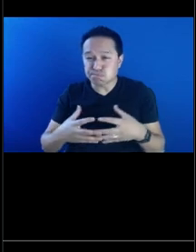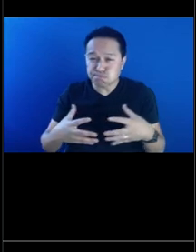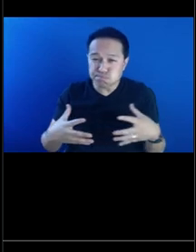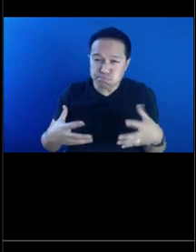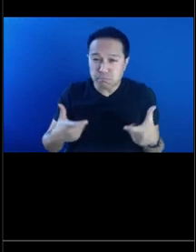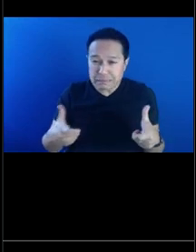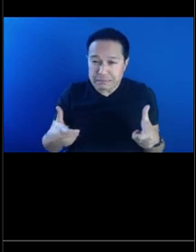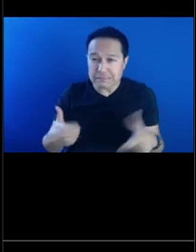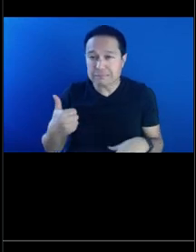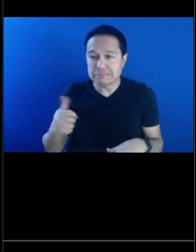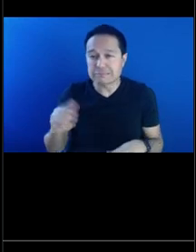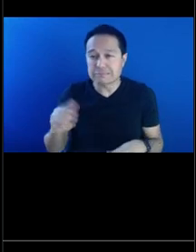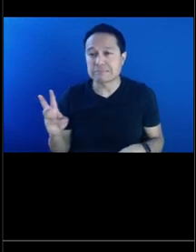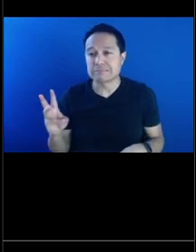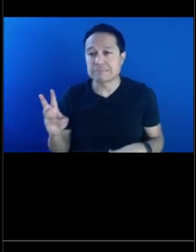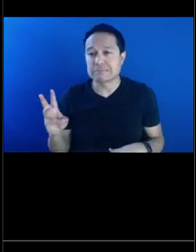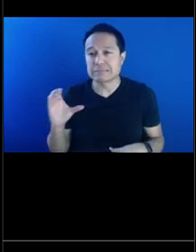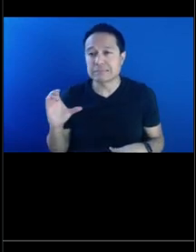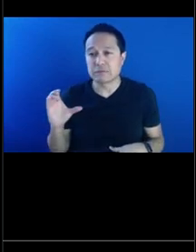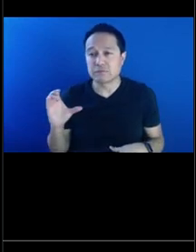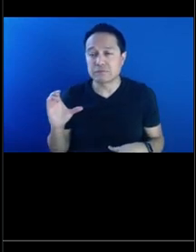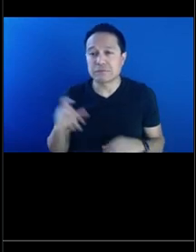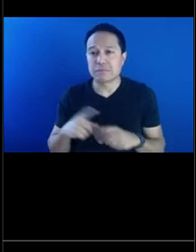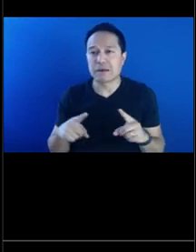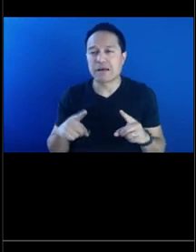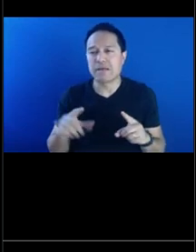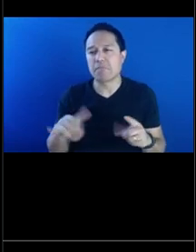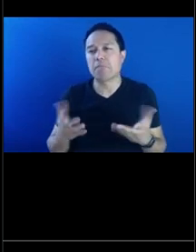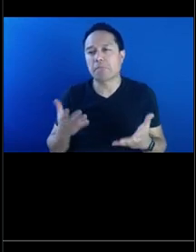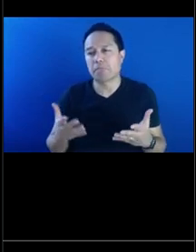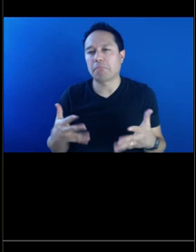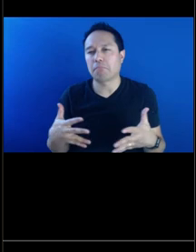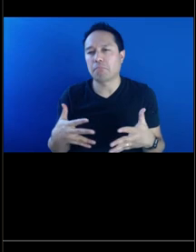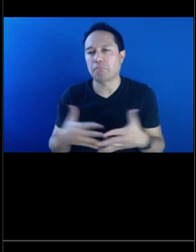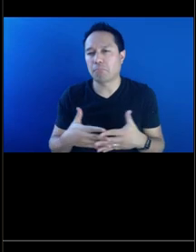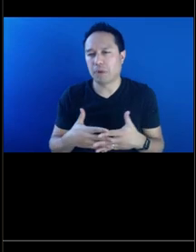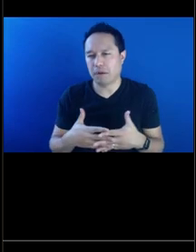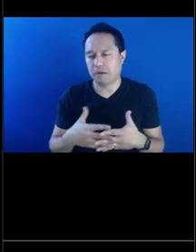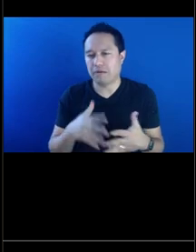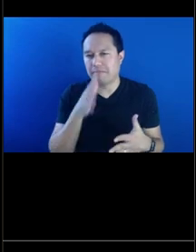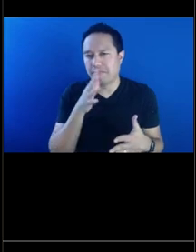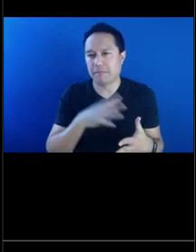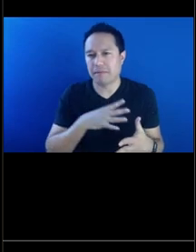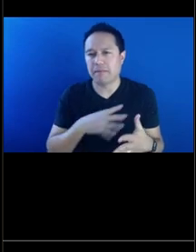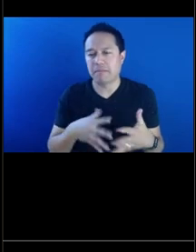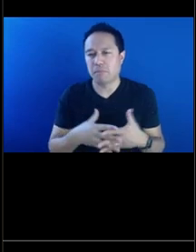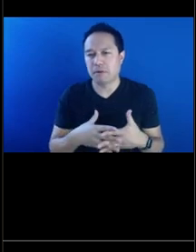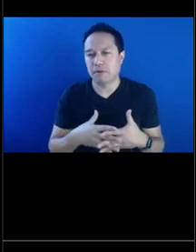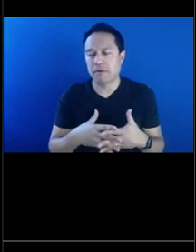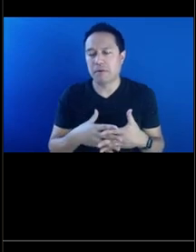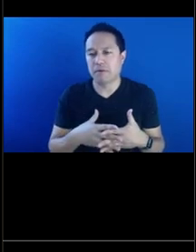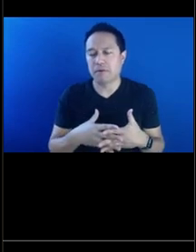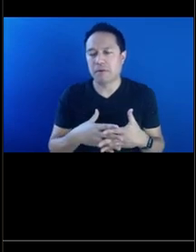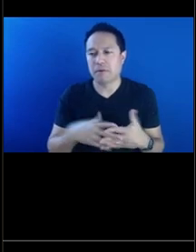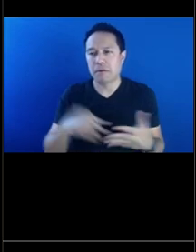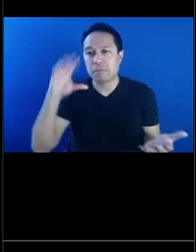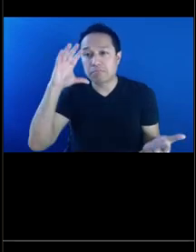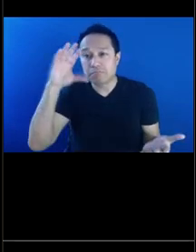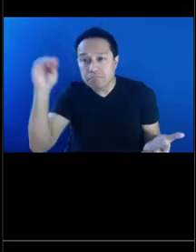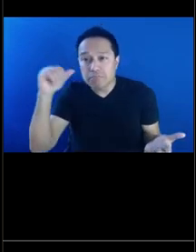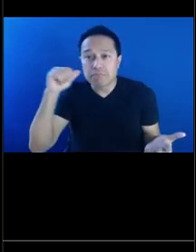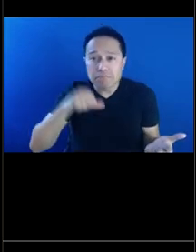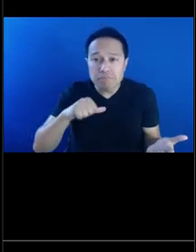like 600, but that's more like maybe a pregnant female. Males and females generally look alike. They're pretty